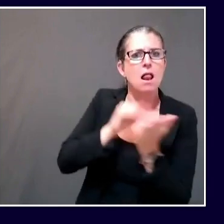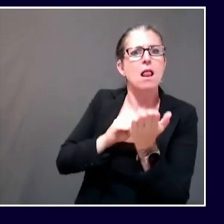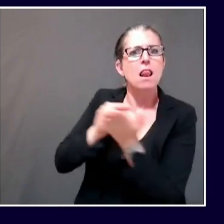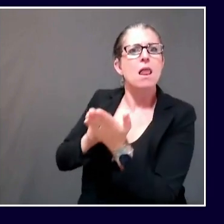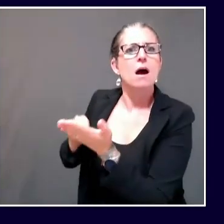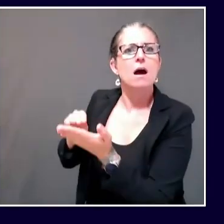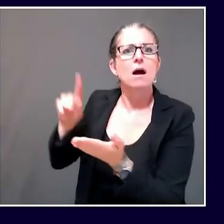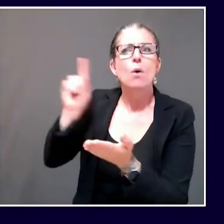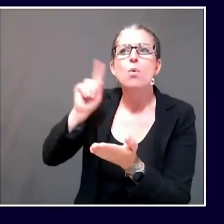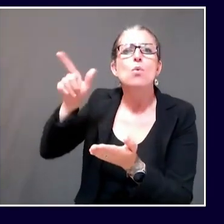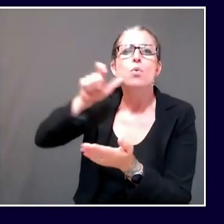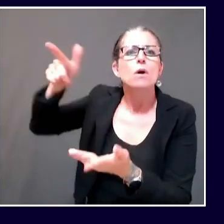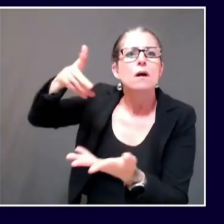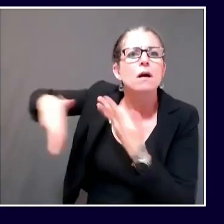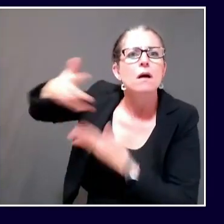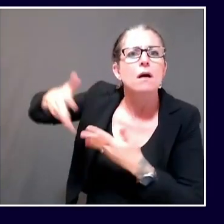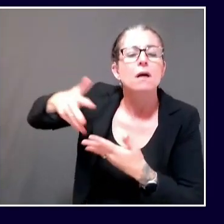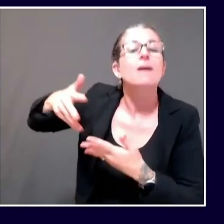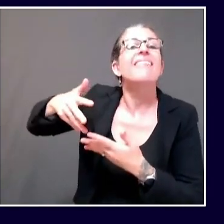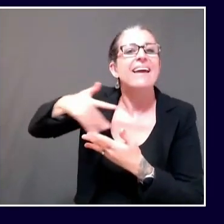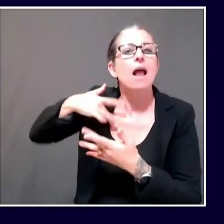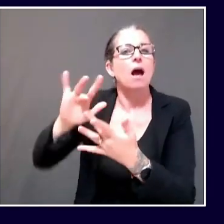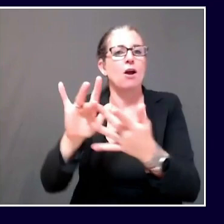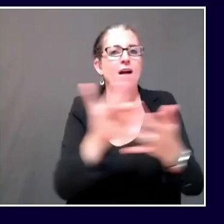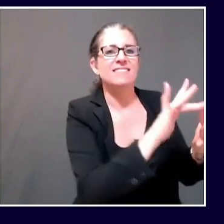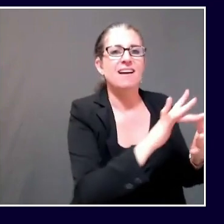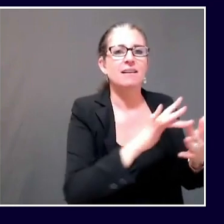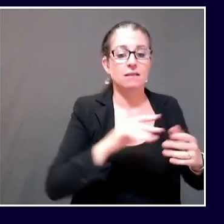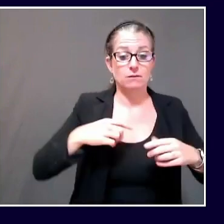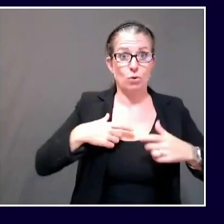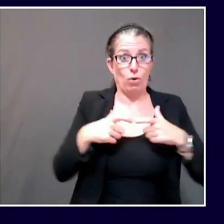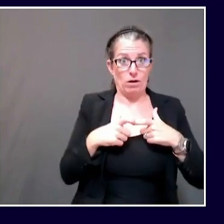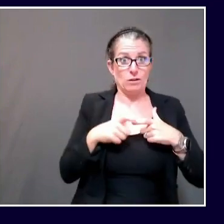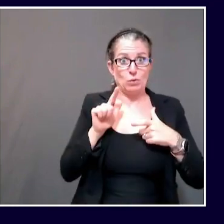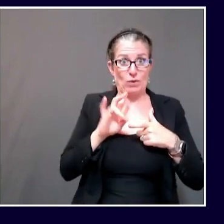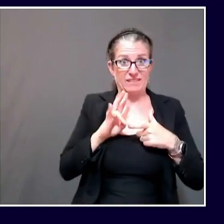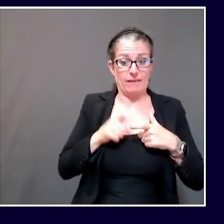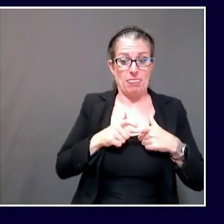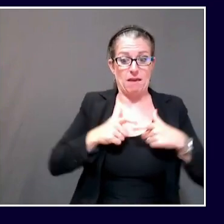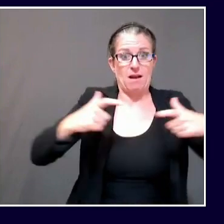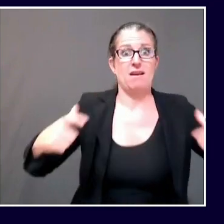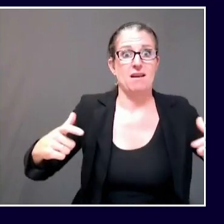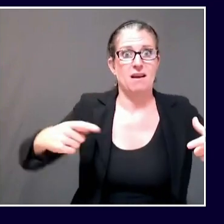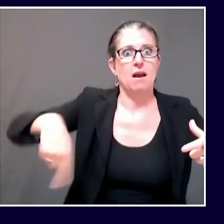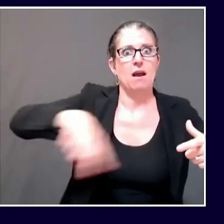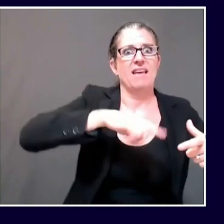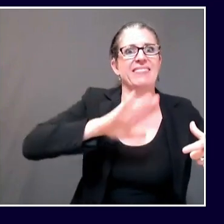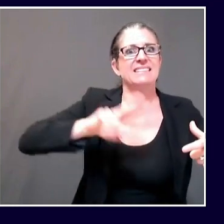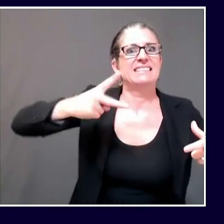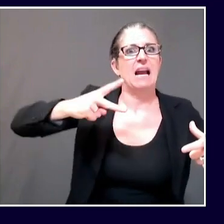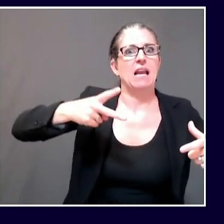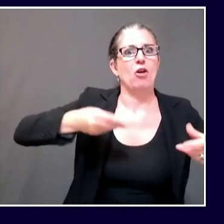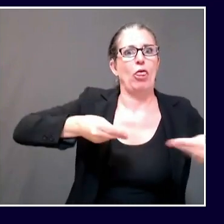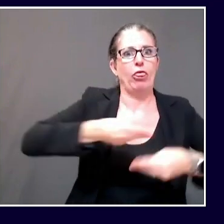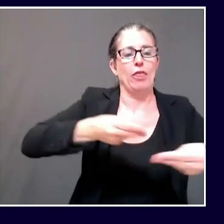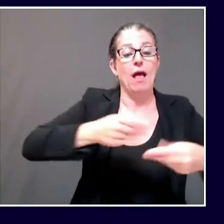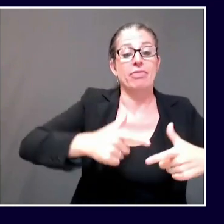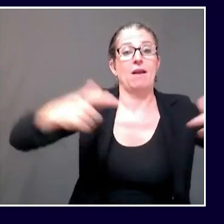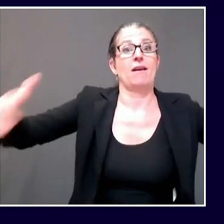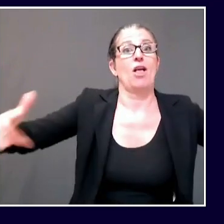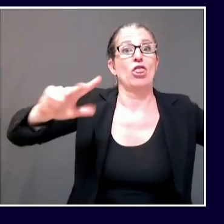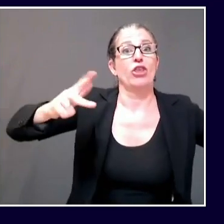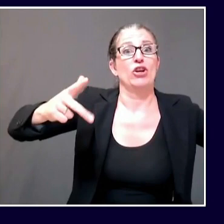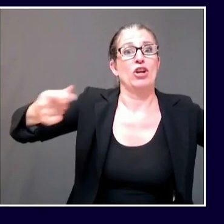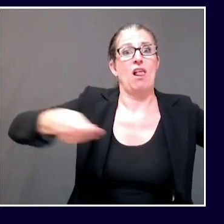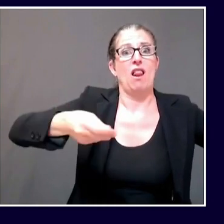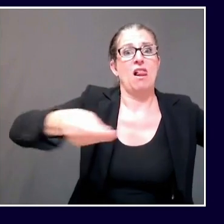we ask them everyone they've been in contact with, and we expand it yet another circle. So it's not as if there's an endpoint at which we